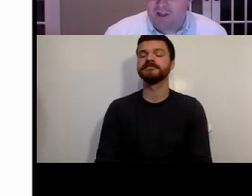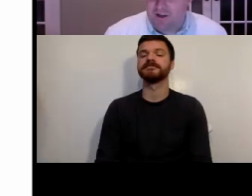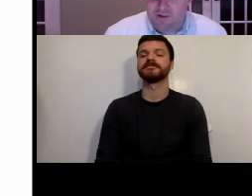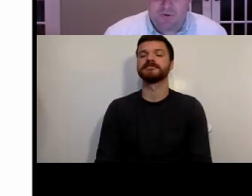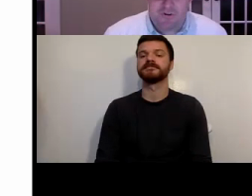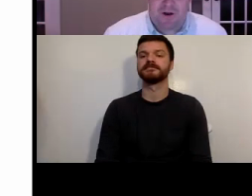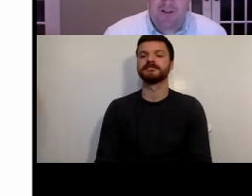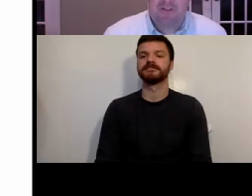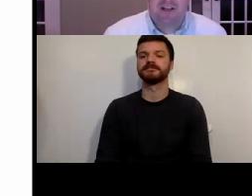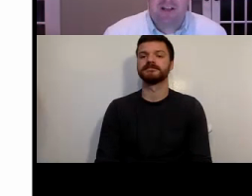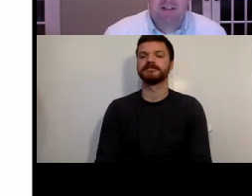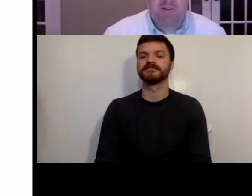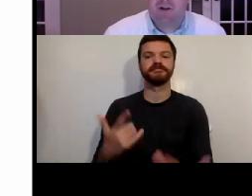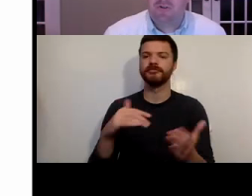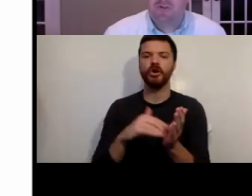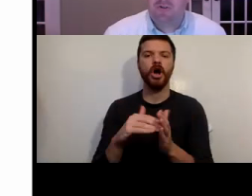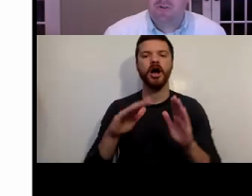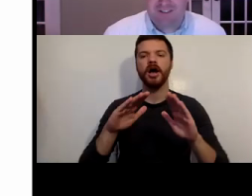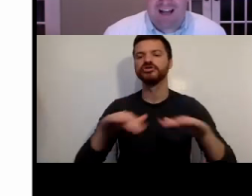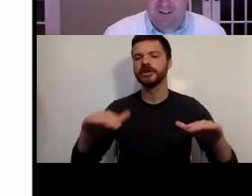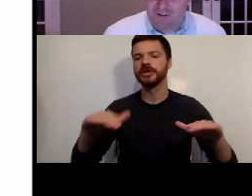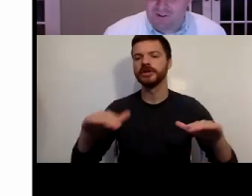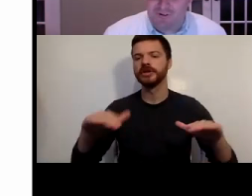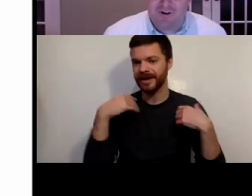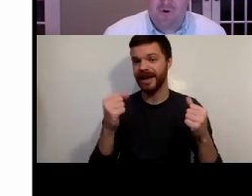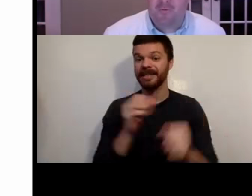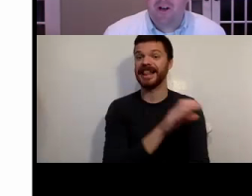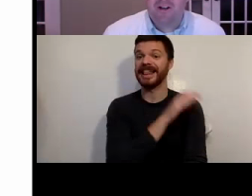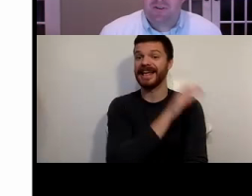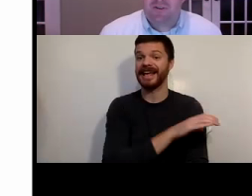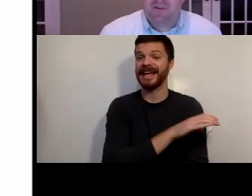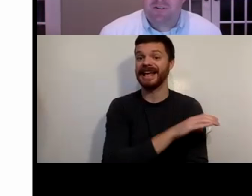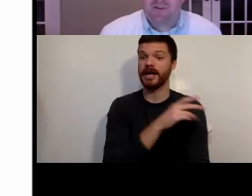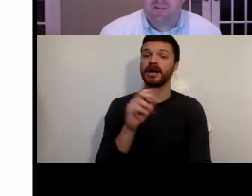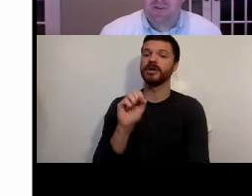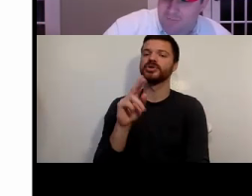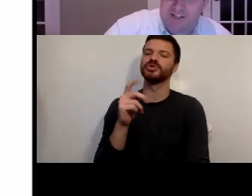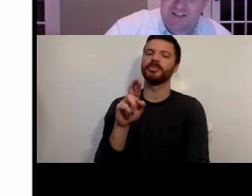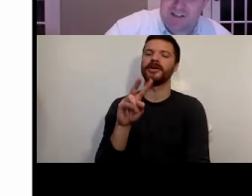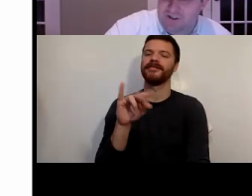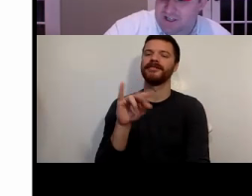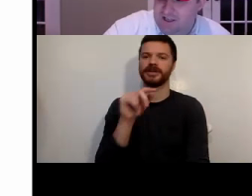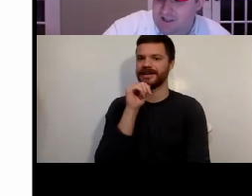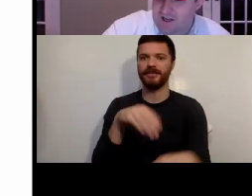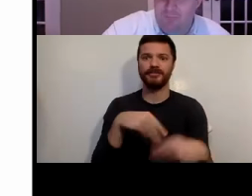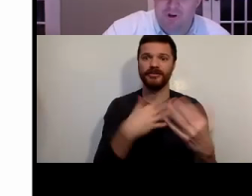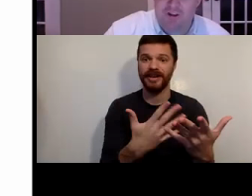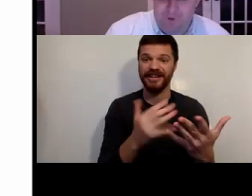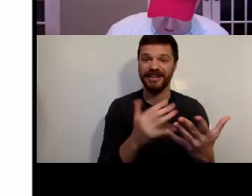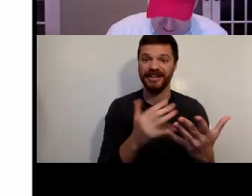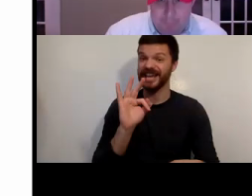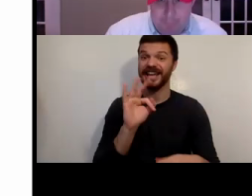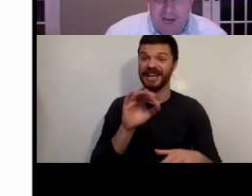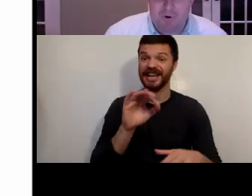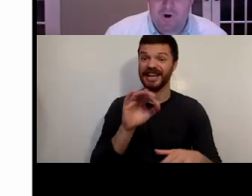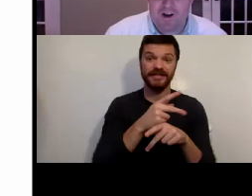Oftentimes in children's mental health settings, clinical supervision is not delivered, or when it is delivered, it's actually really